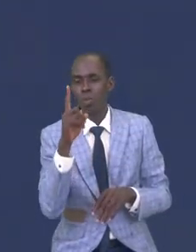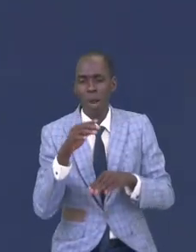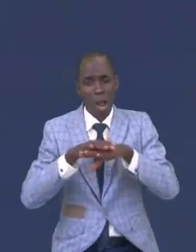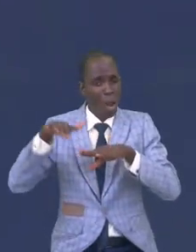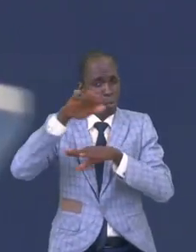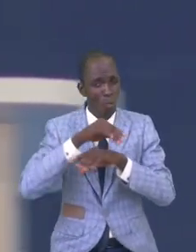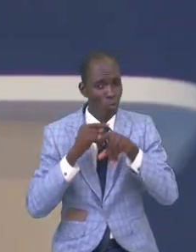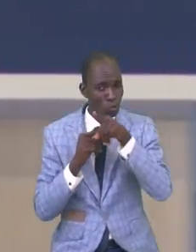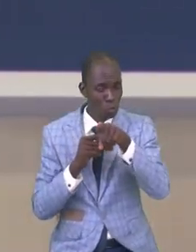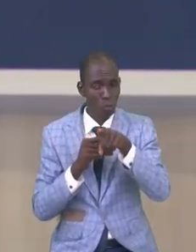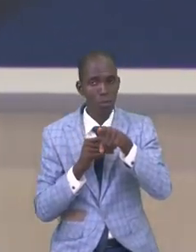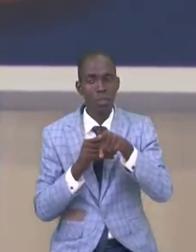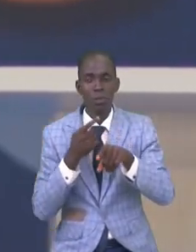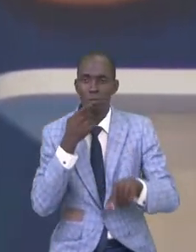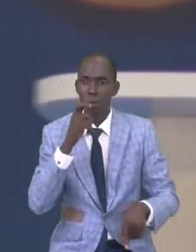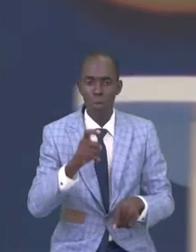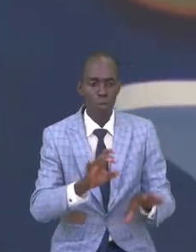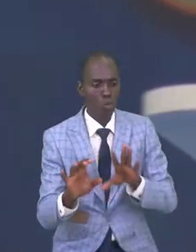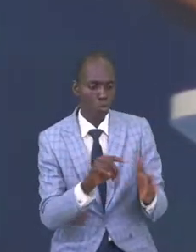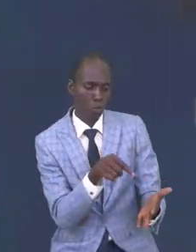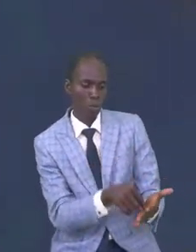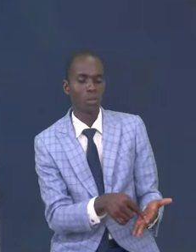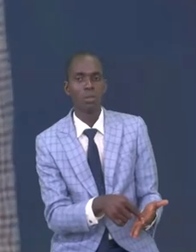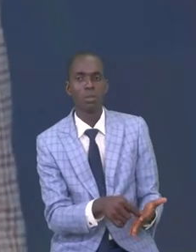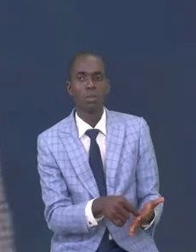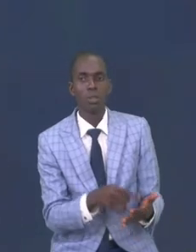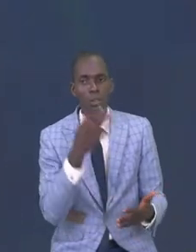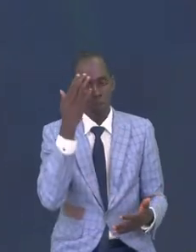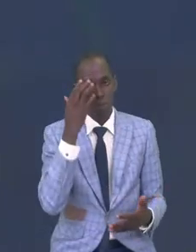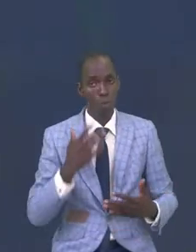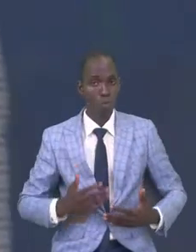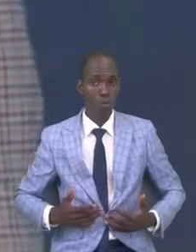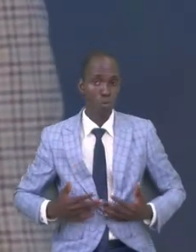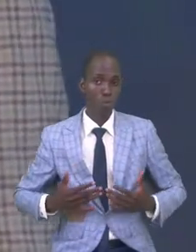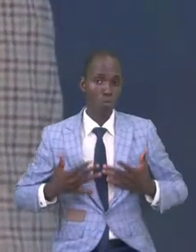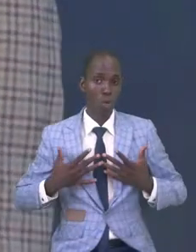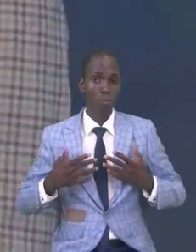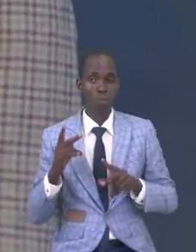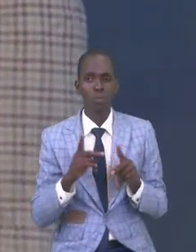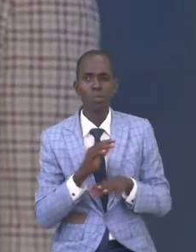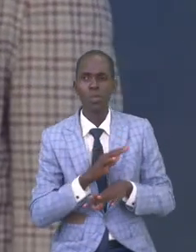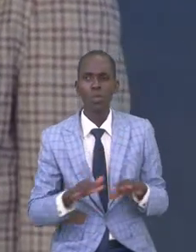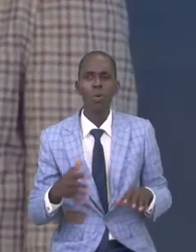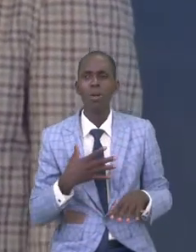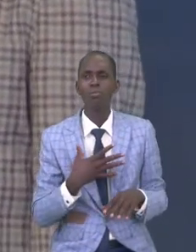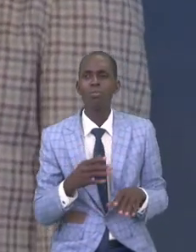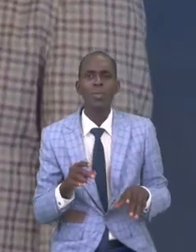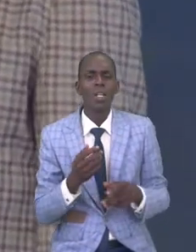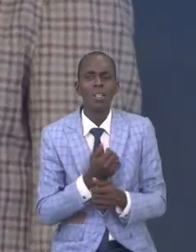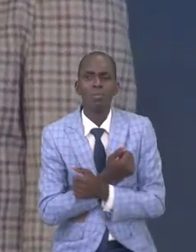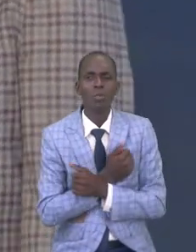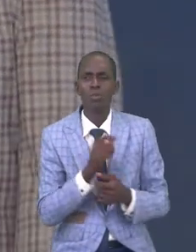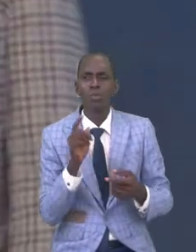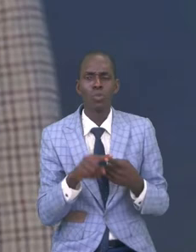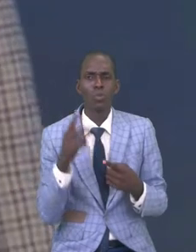says, do this. Now, young people, they don't like to think about the value of what they are